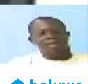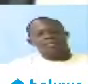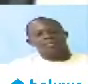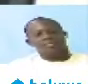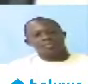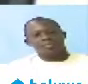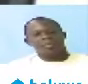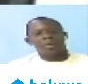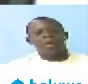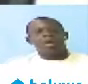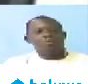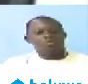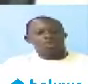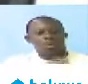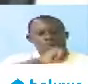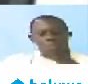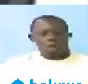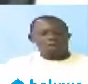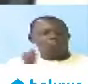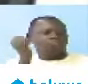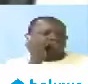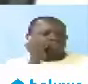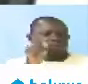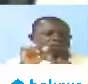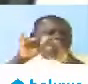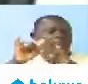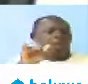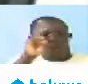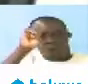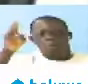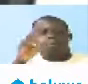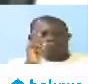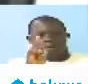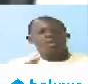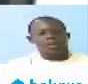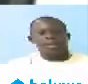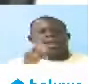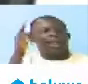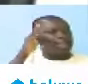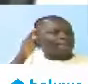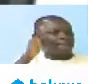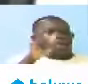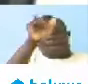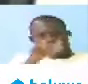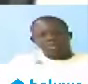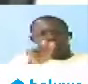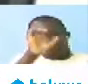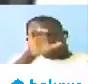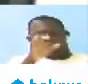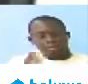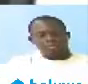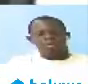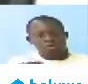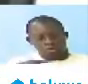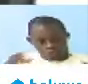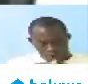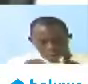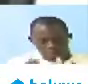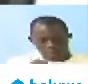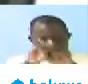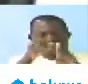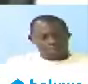there. She's always at home, but she's also a civilian. So I was there with her.